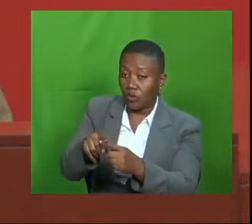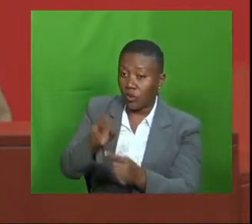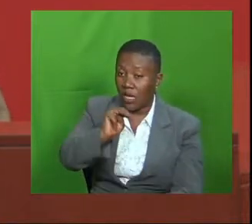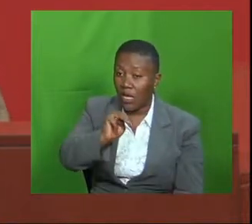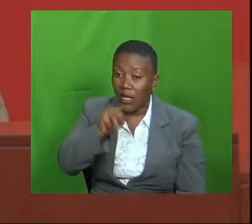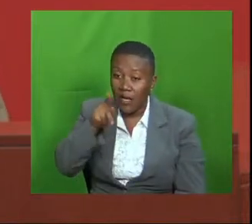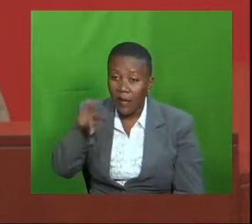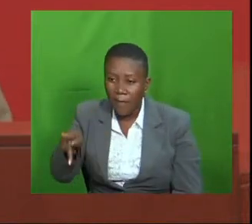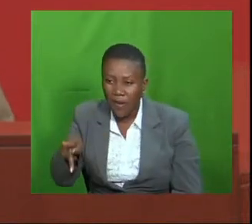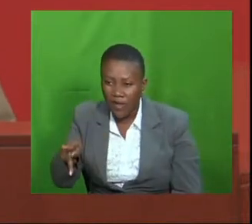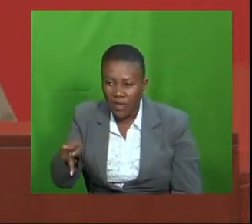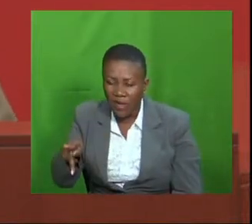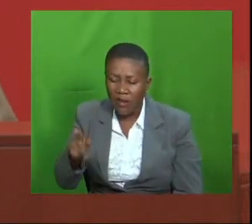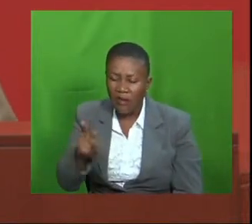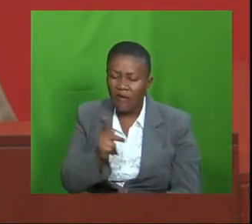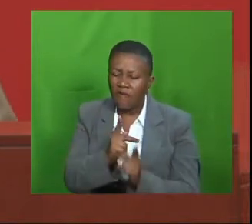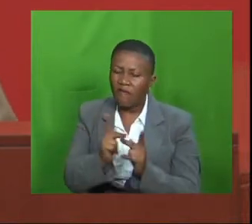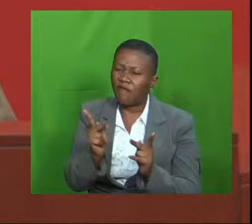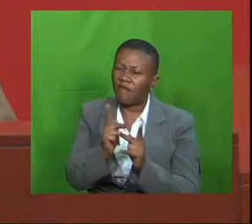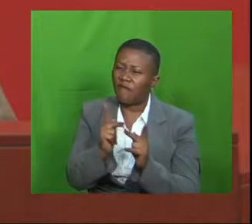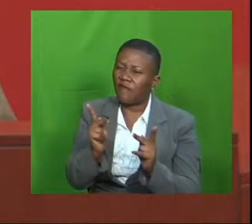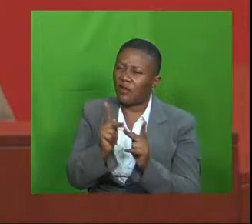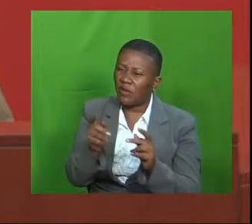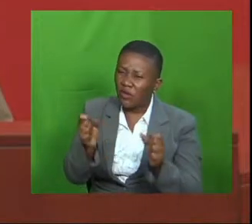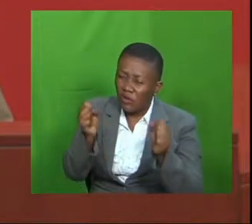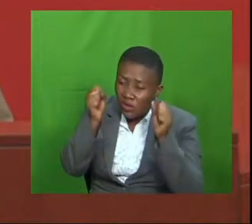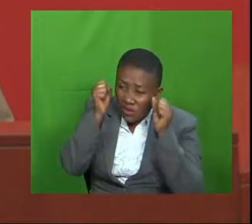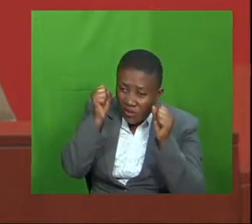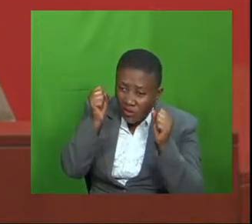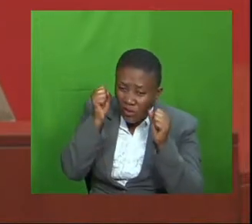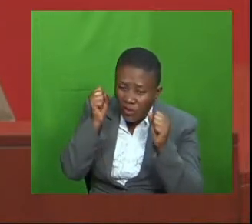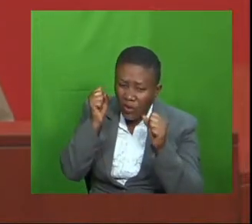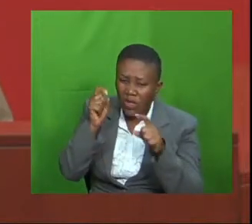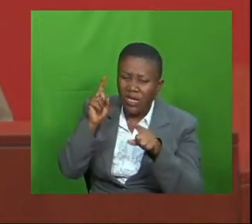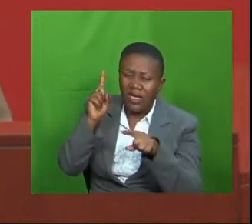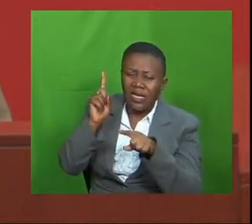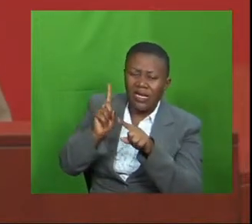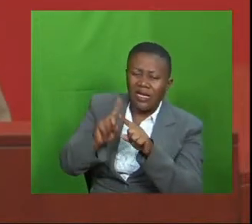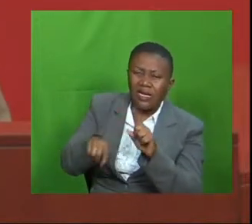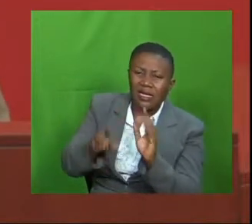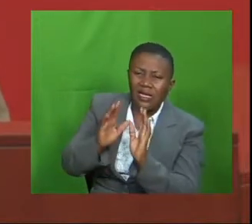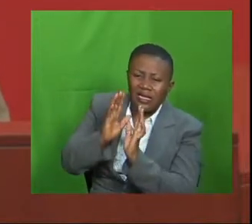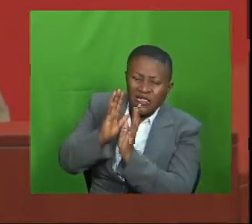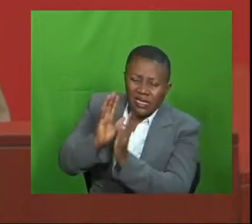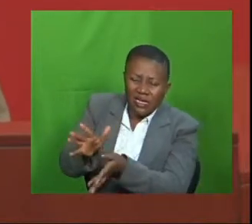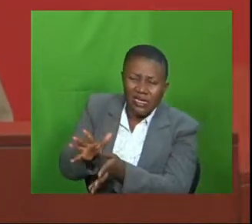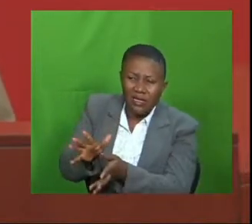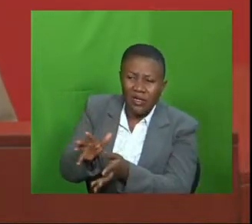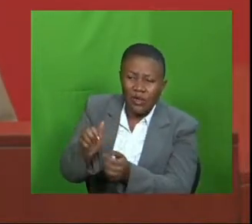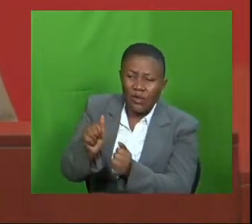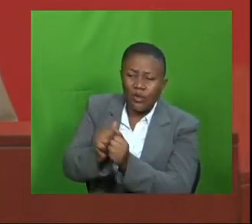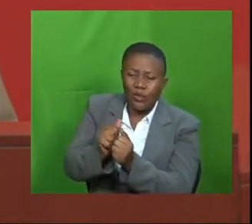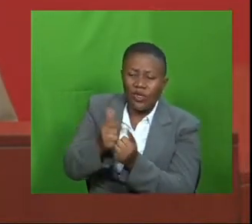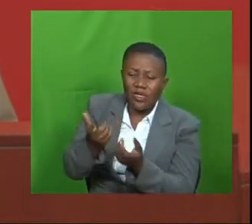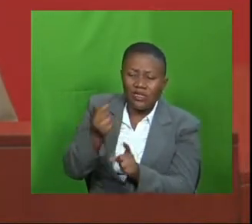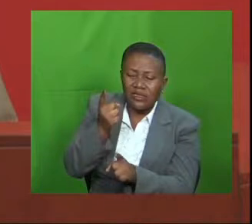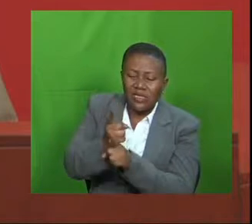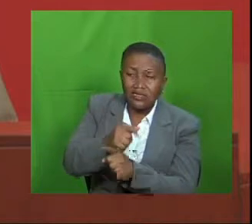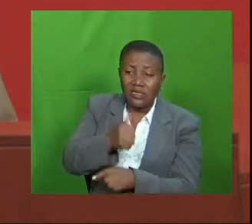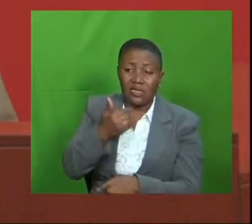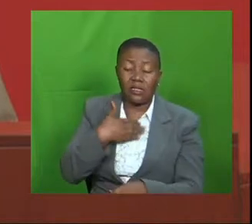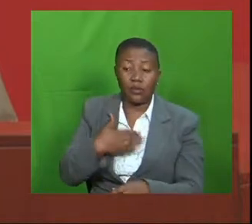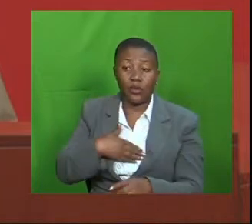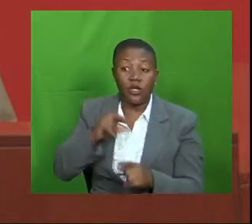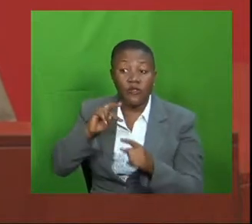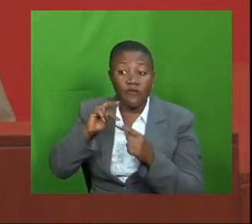representation is so crucial that it cannot be left to the subjective view